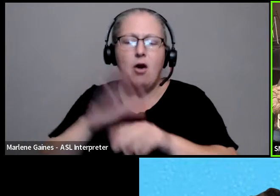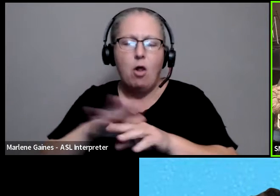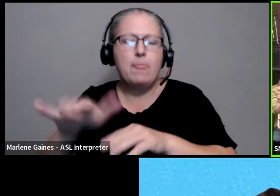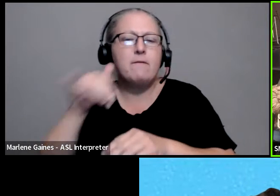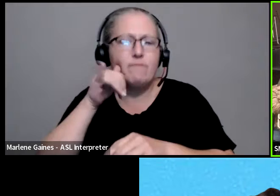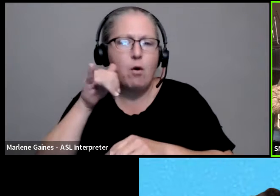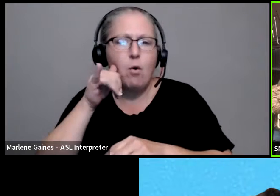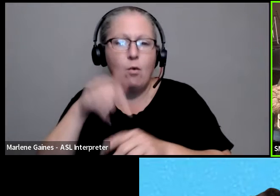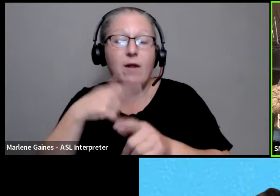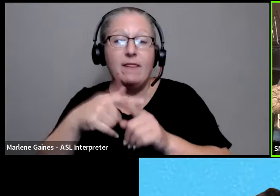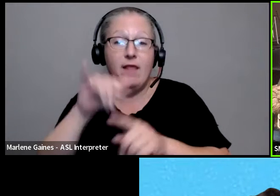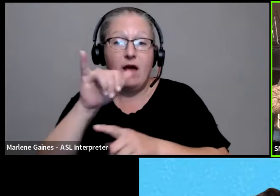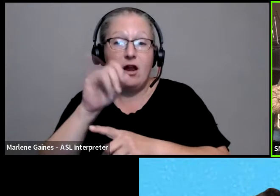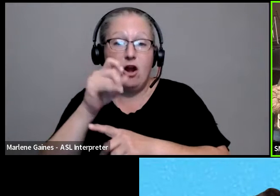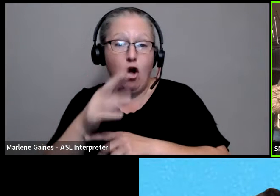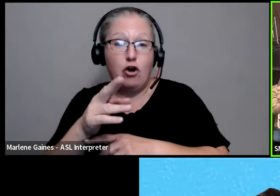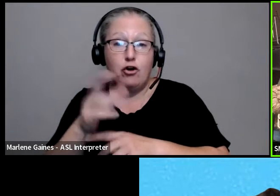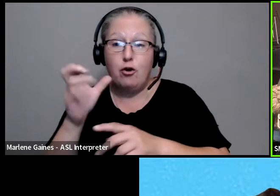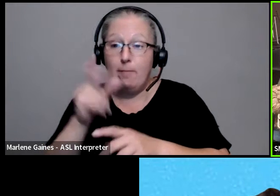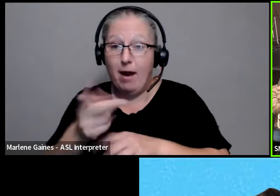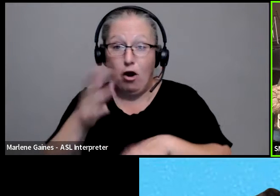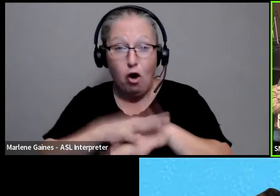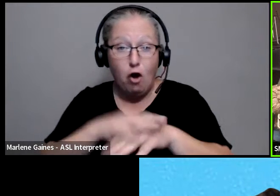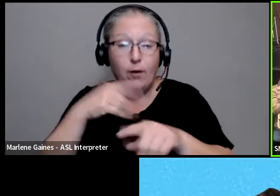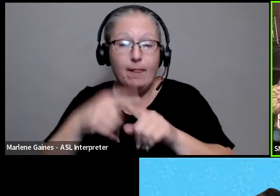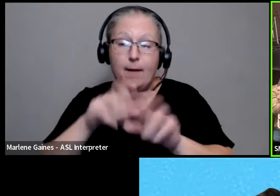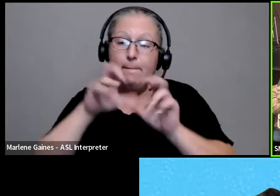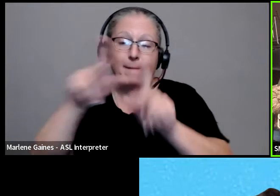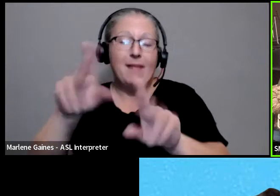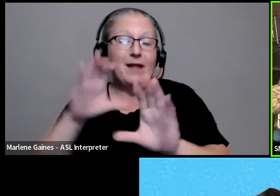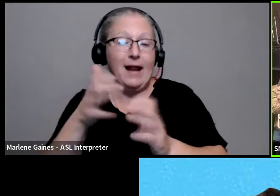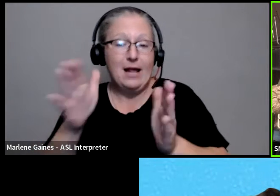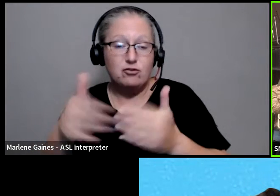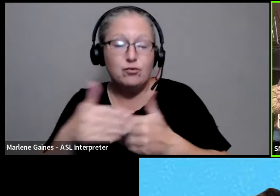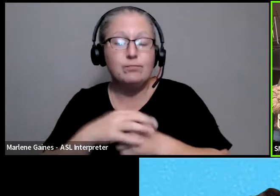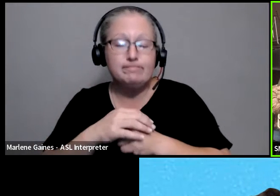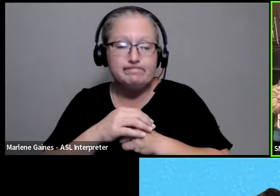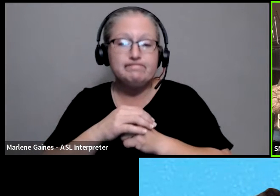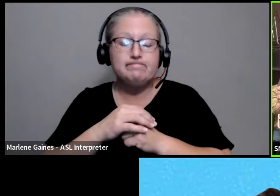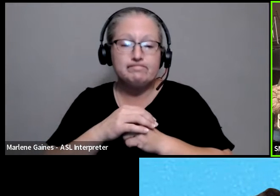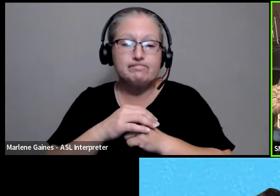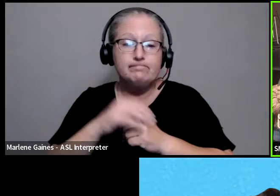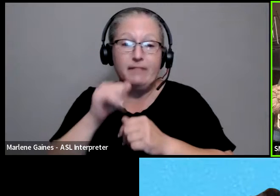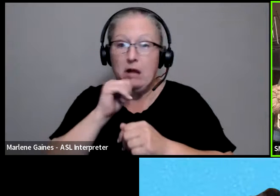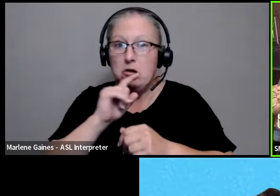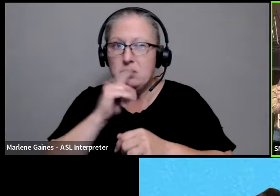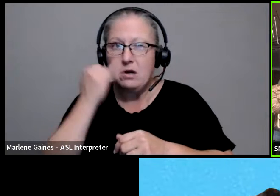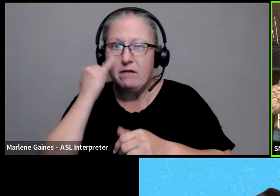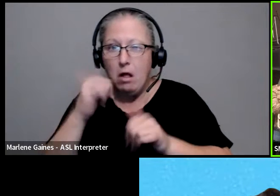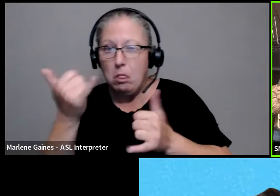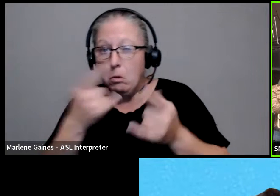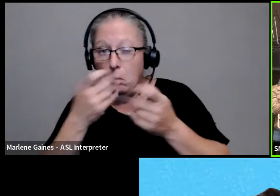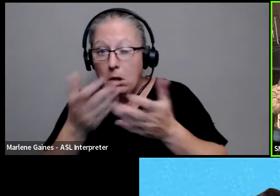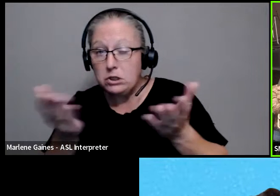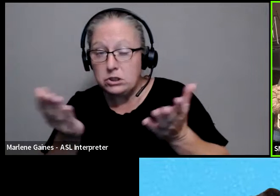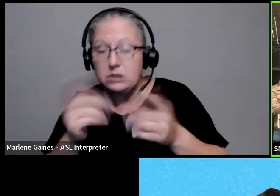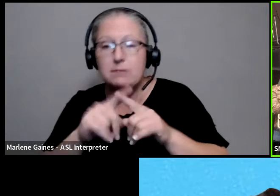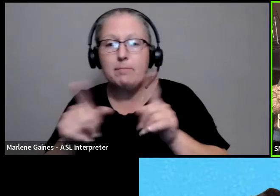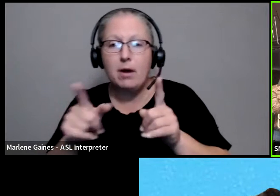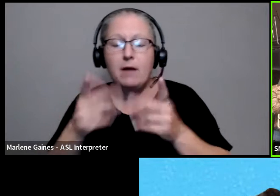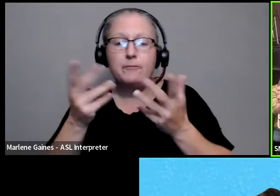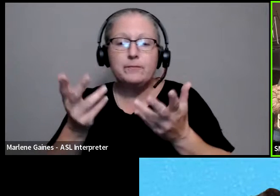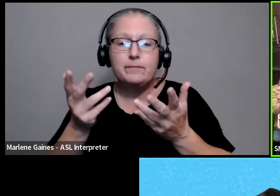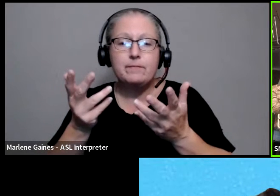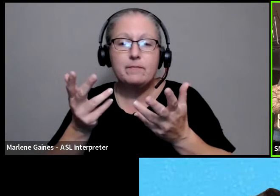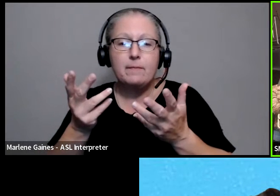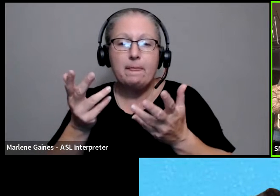and then they yonder back up, and then they go back to classrooms. I'm not sure if there were other questions, but